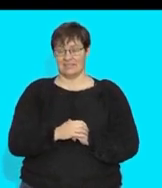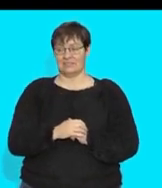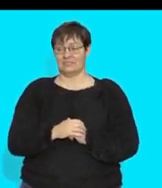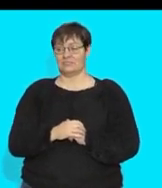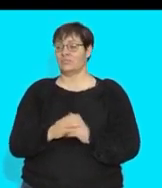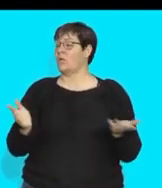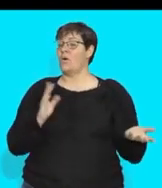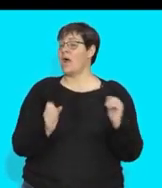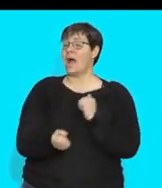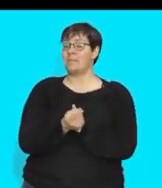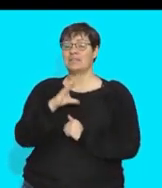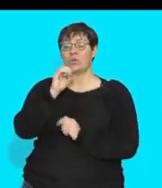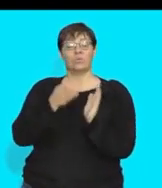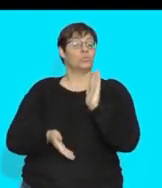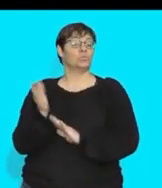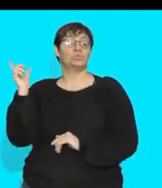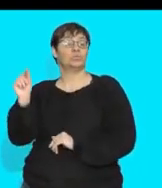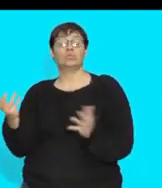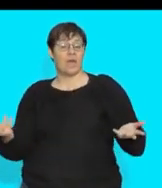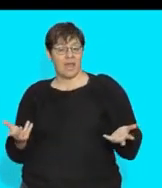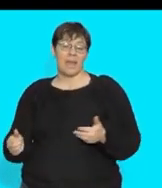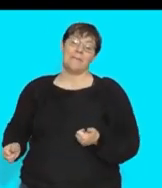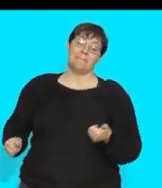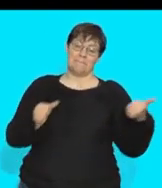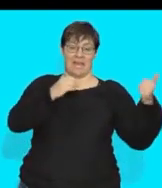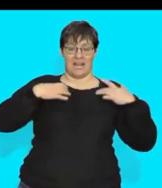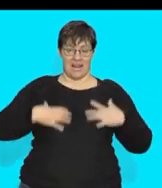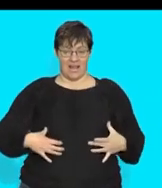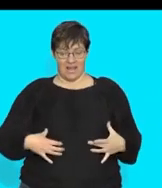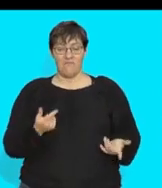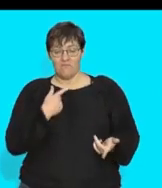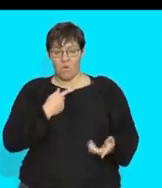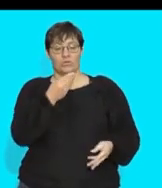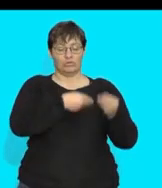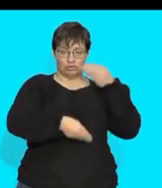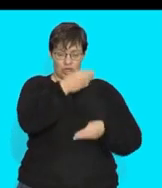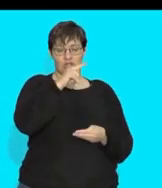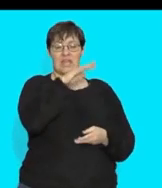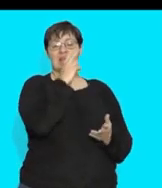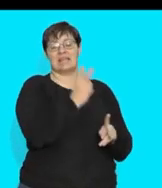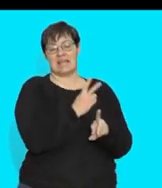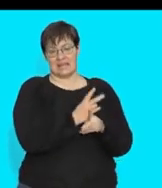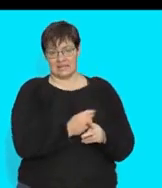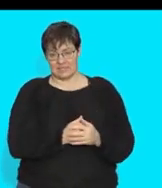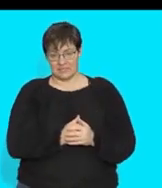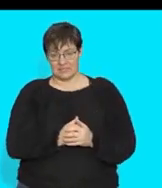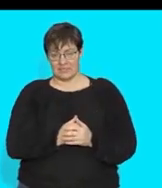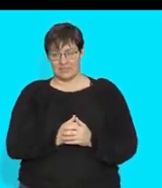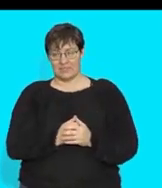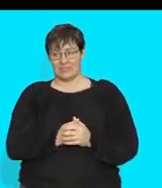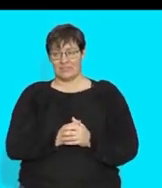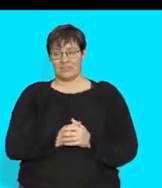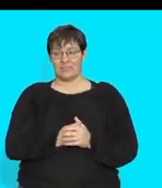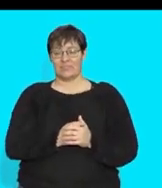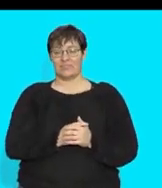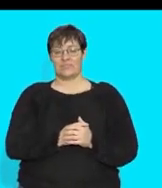carbon dioxide go? It goes back to the lungs for gaseous exchange to occur in the lungs. Right?